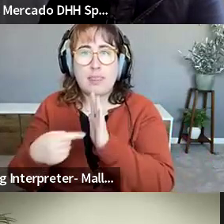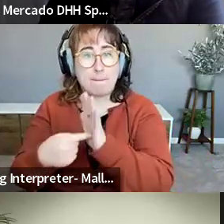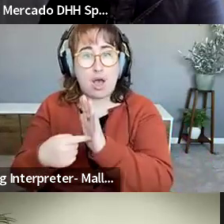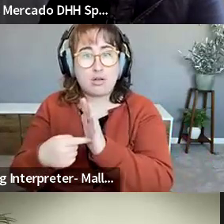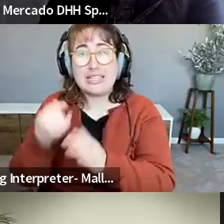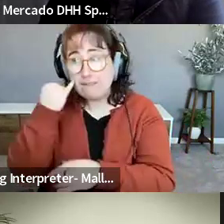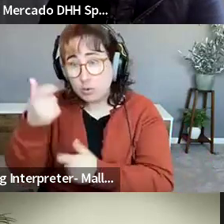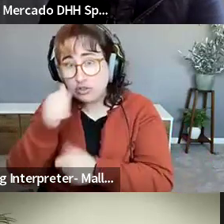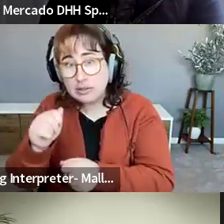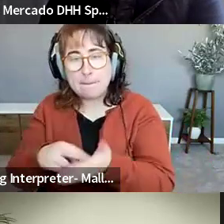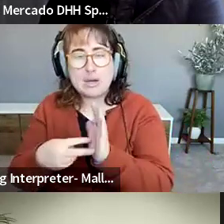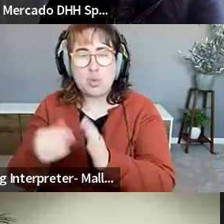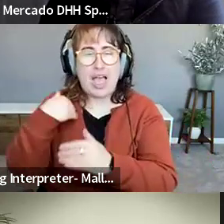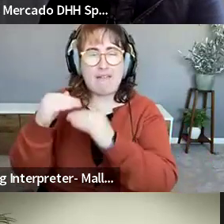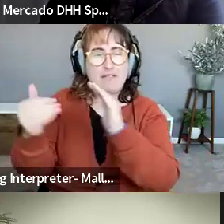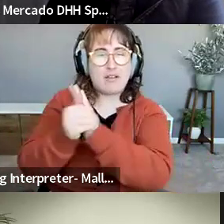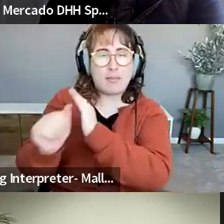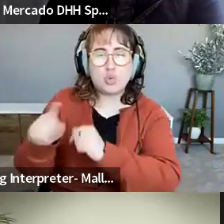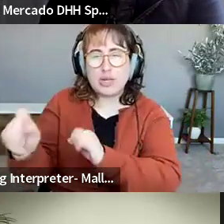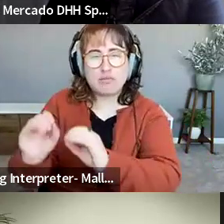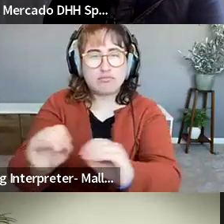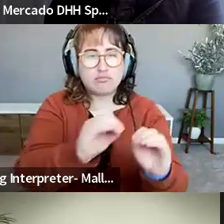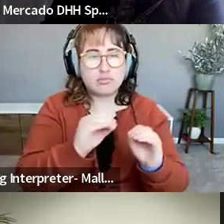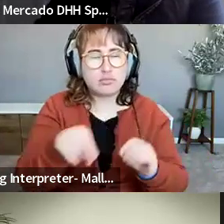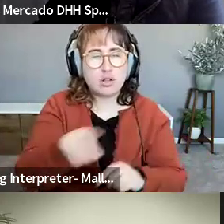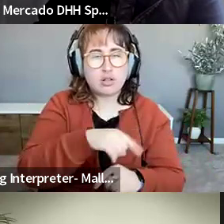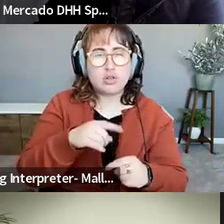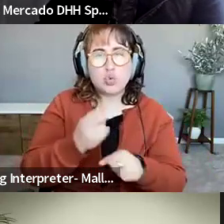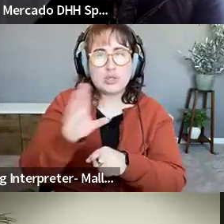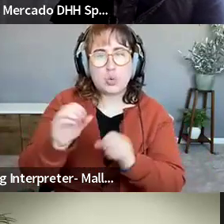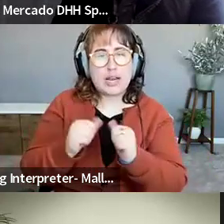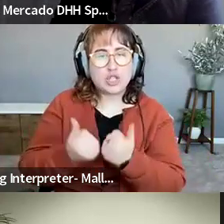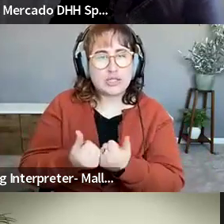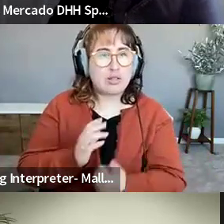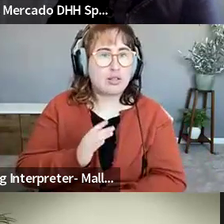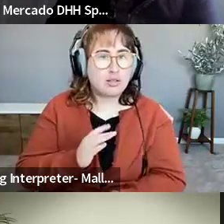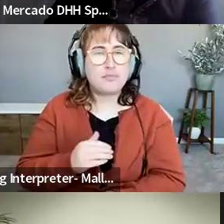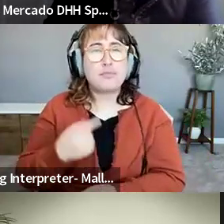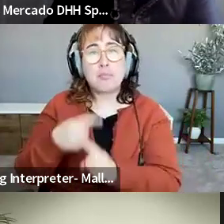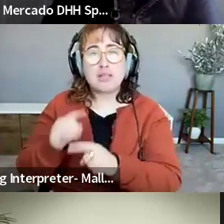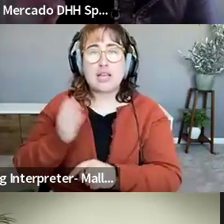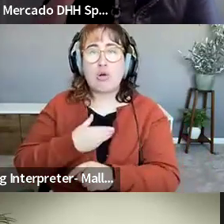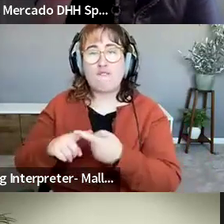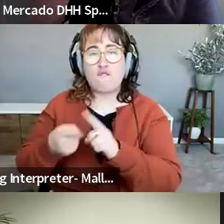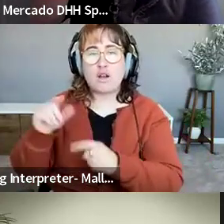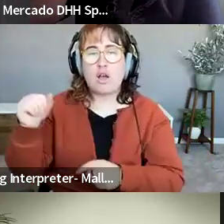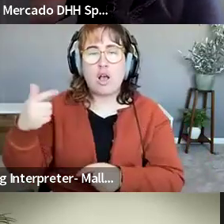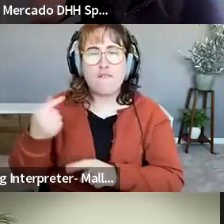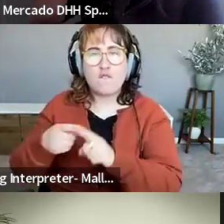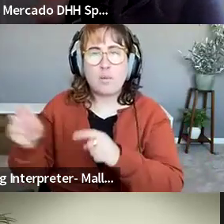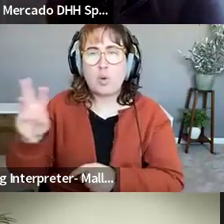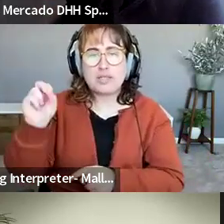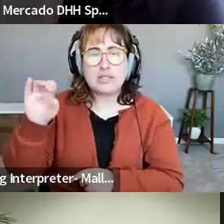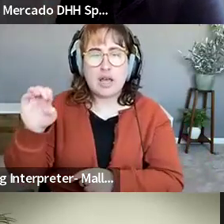have a level of competency to be able to utilize it within your agency. And then our friend Aga from Westside Regional Center as